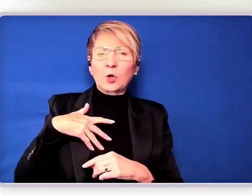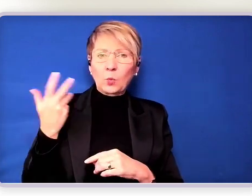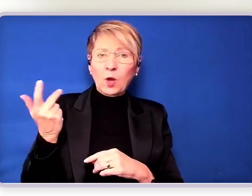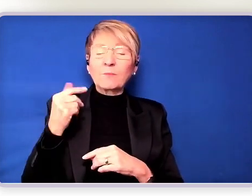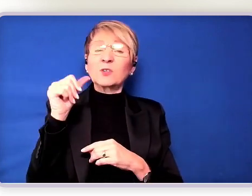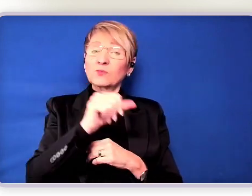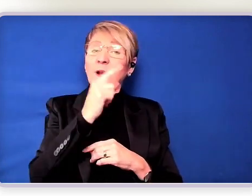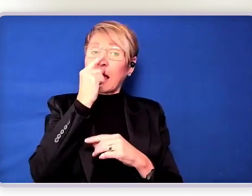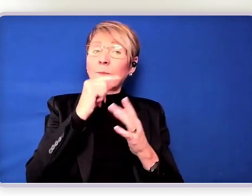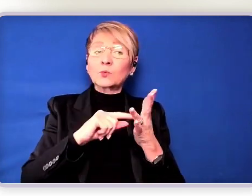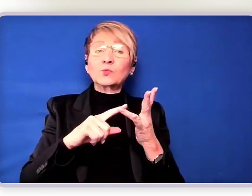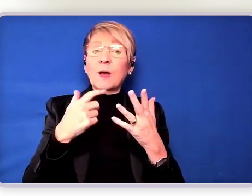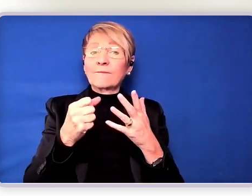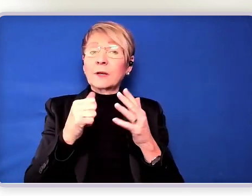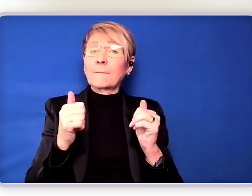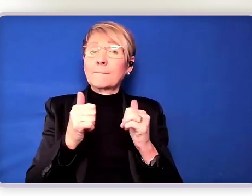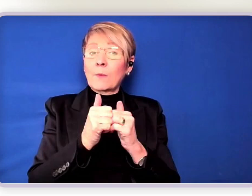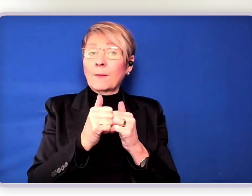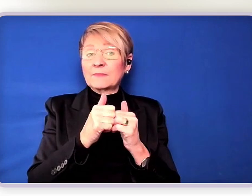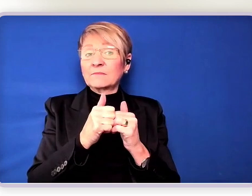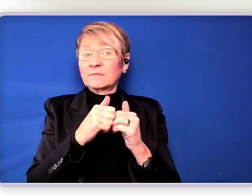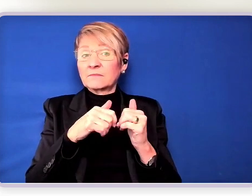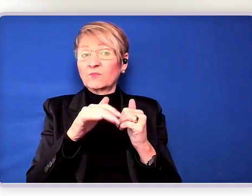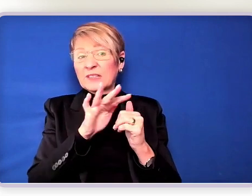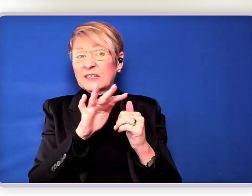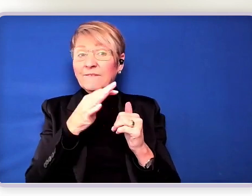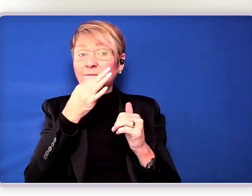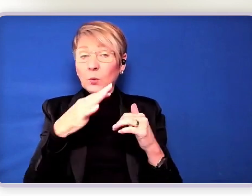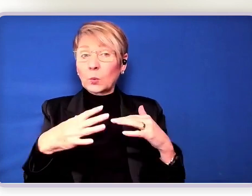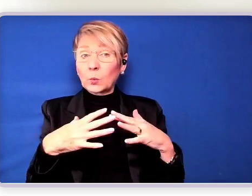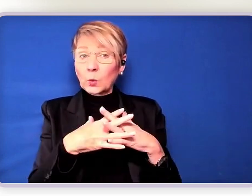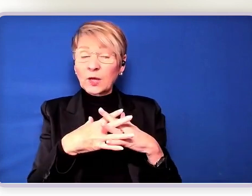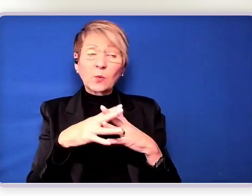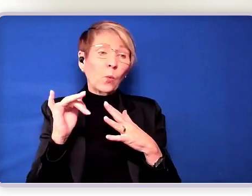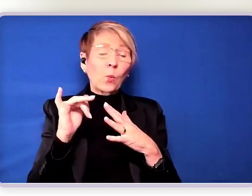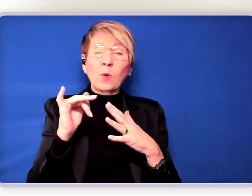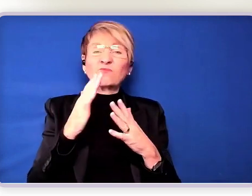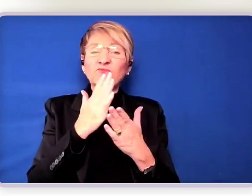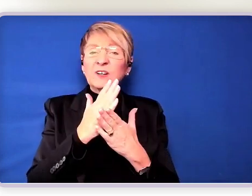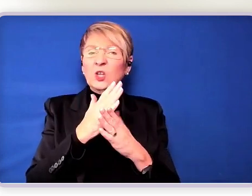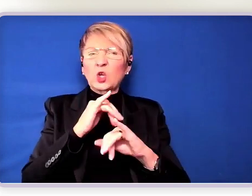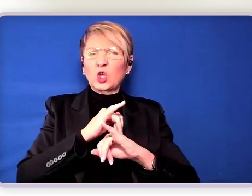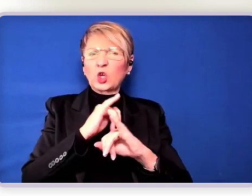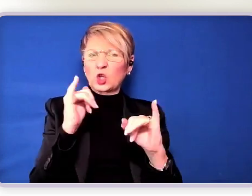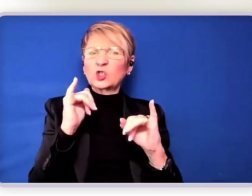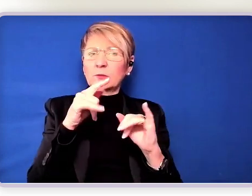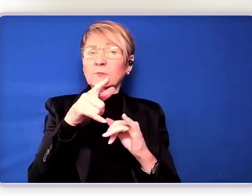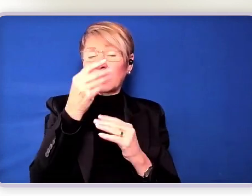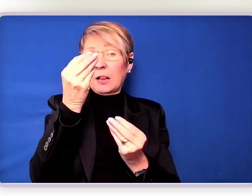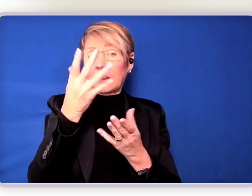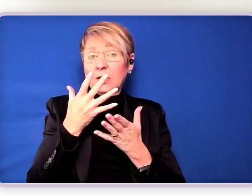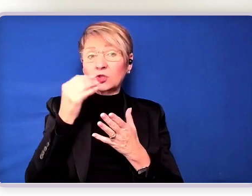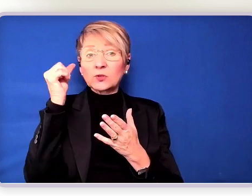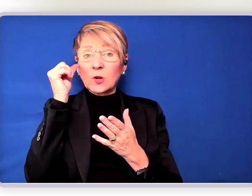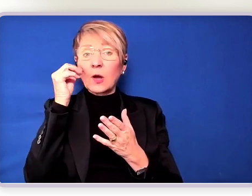weeks. But if it's urgent, for some reason, you can just tell us that and someone will talk to you